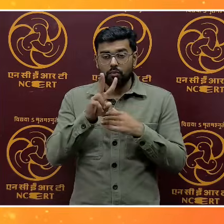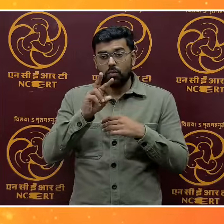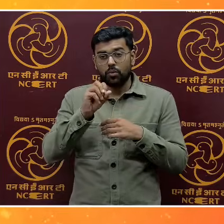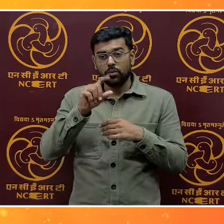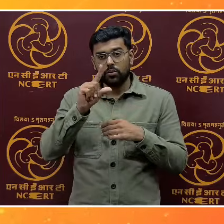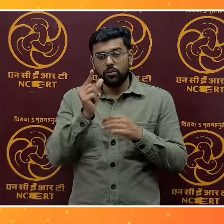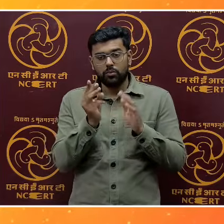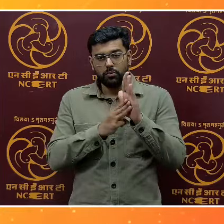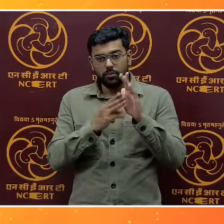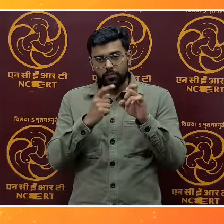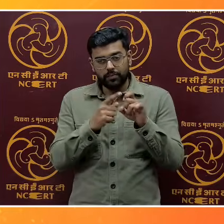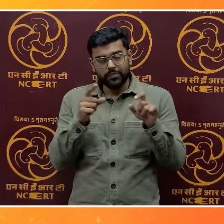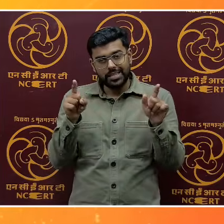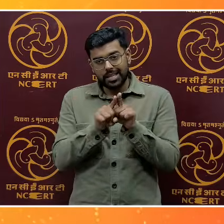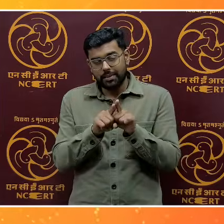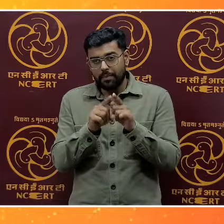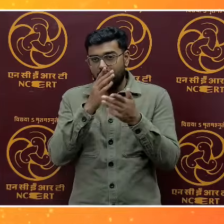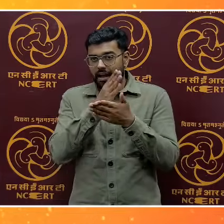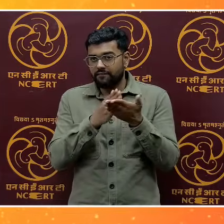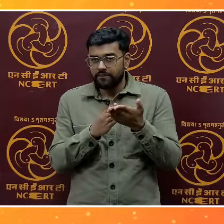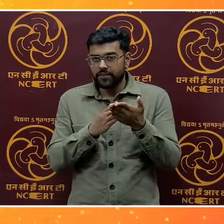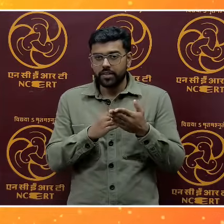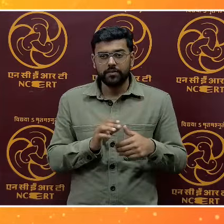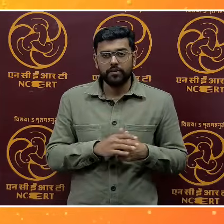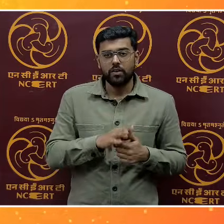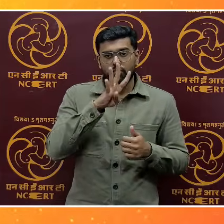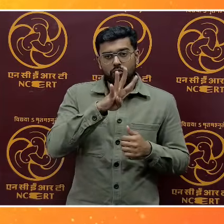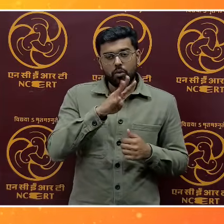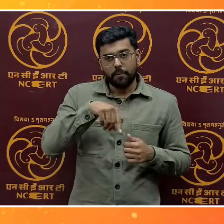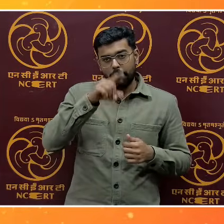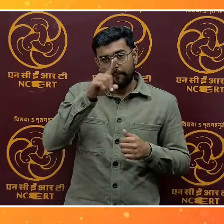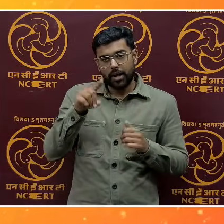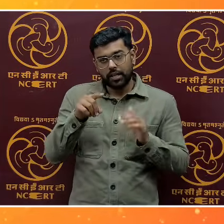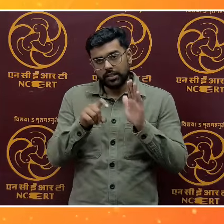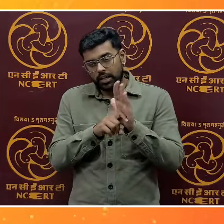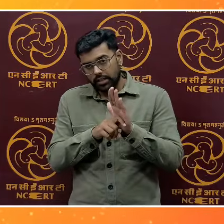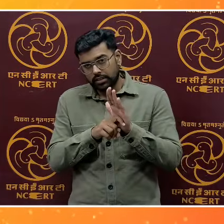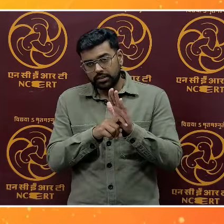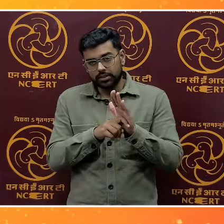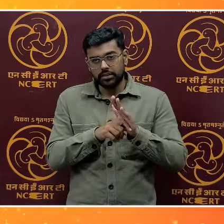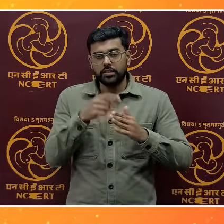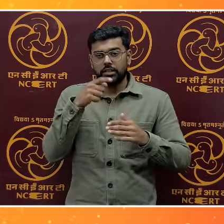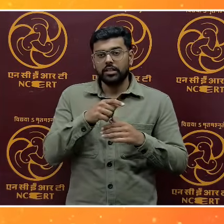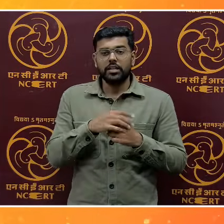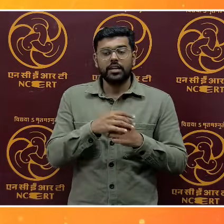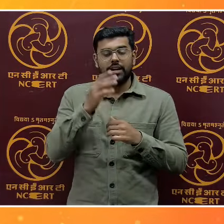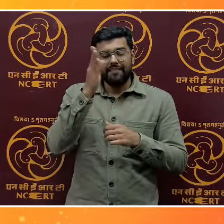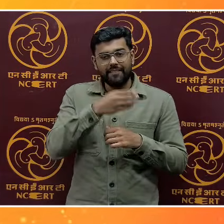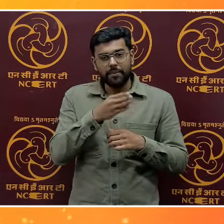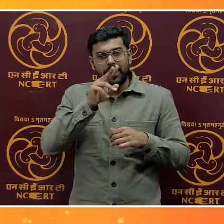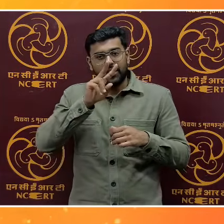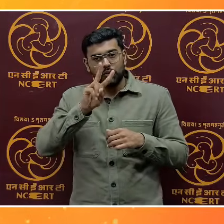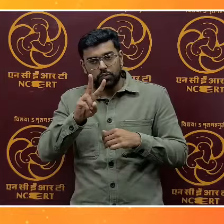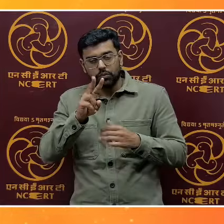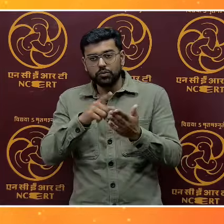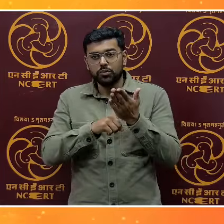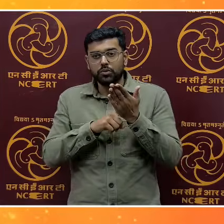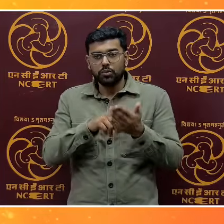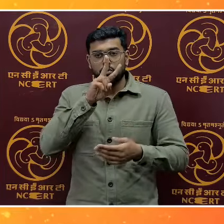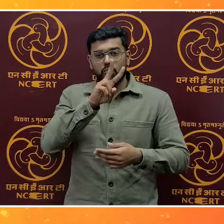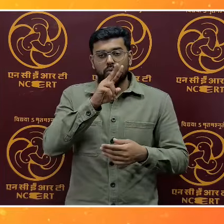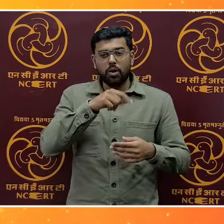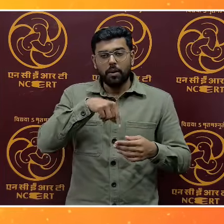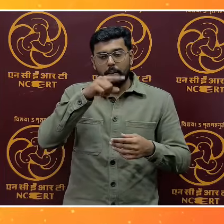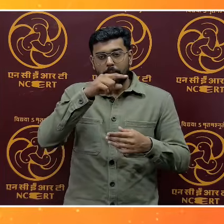naturally half of the volume of sphere. 4 pi r square, 4 pi r cube divided by 2 will give me 2 upon 3 pi r